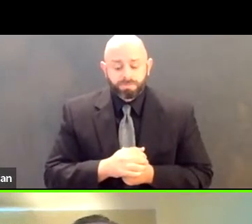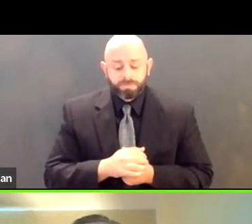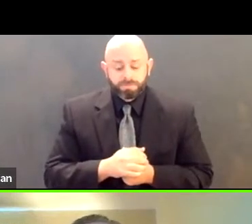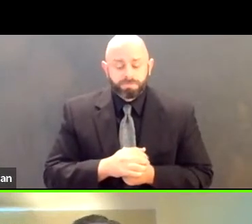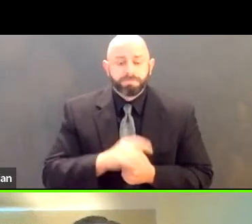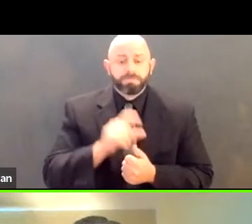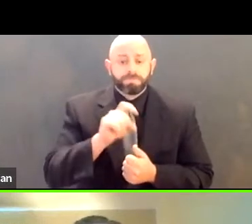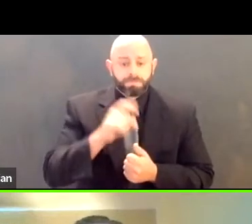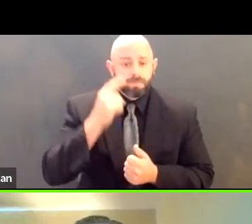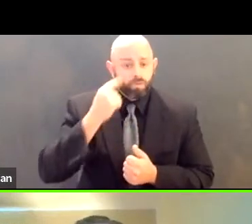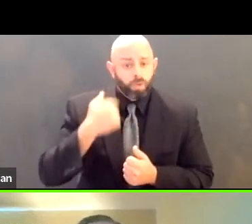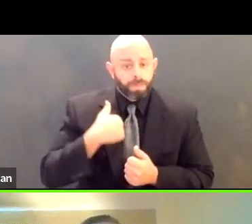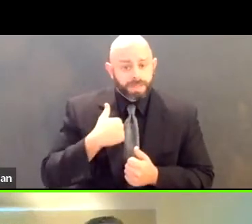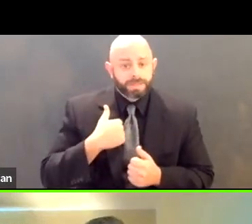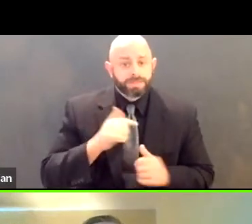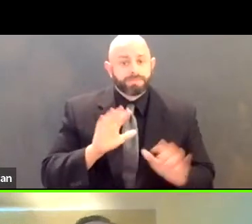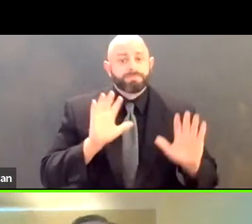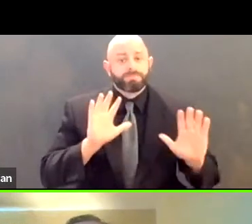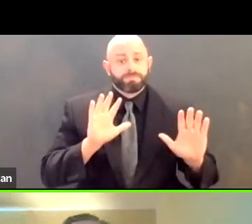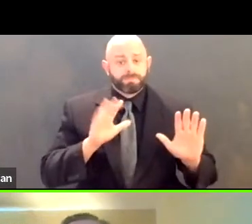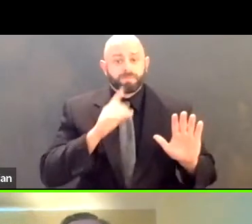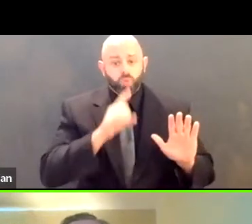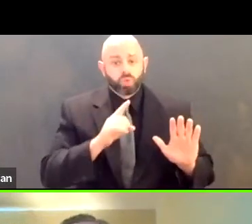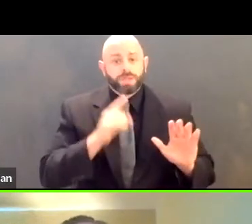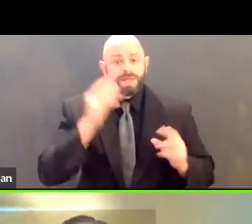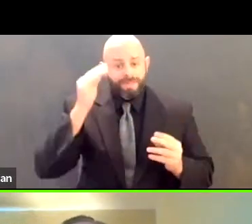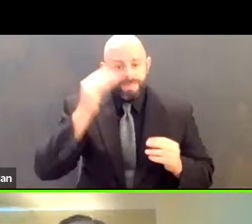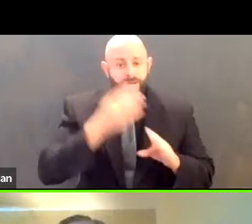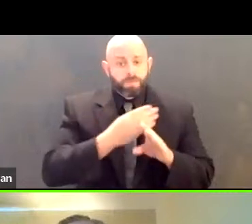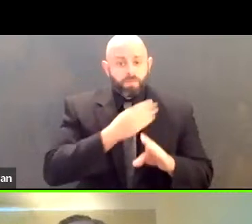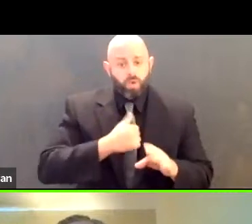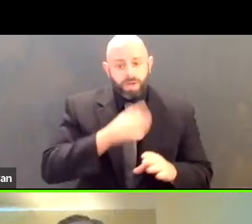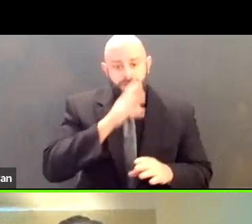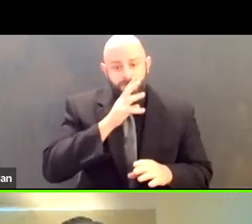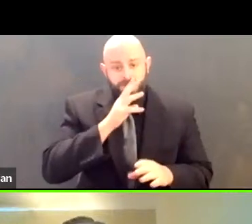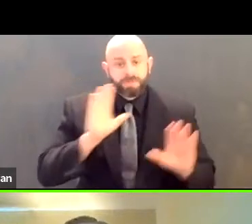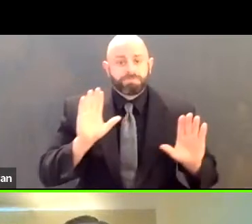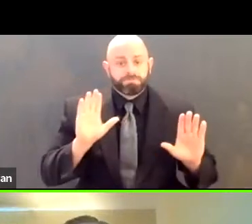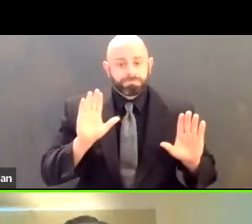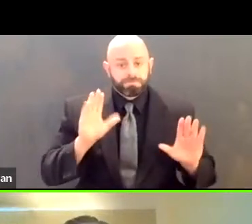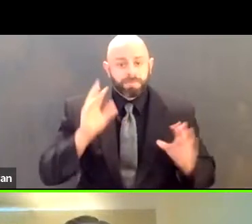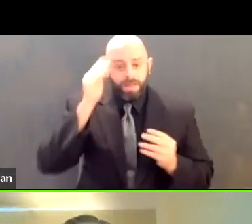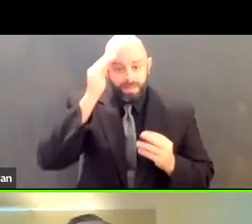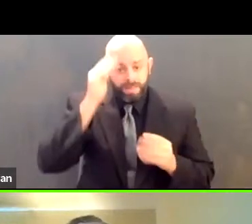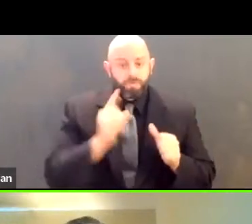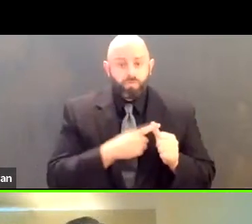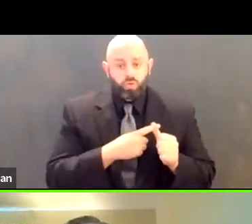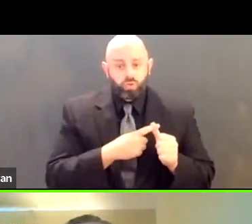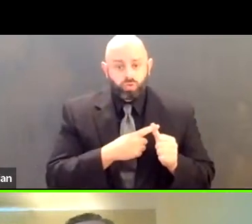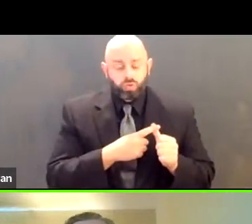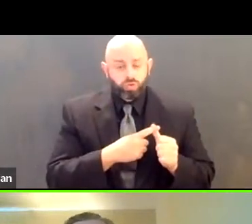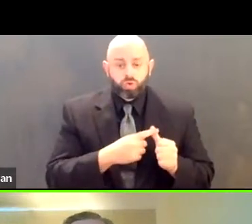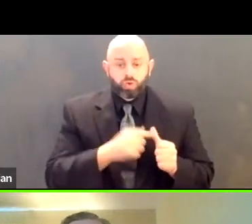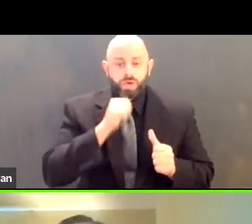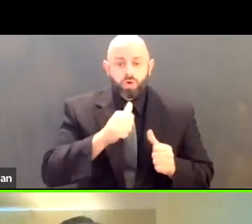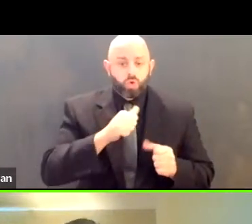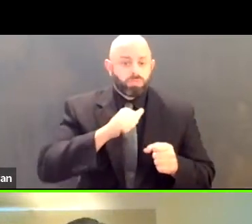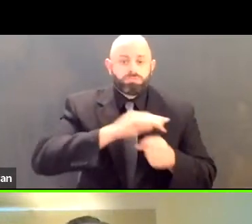a step back and really think before I speak or think before I act, so I don't fly off the handle.